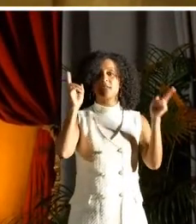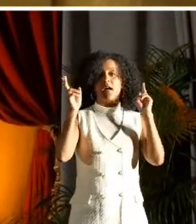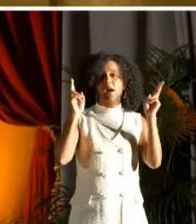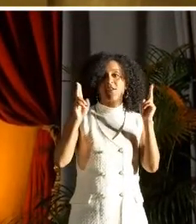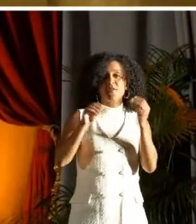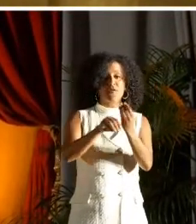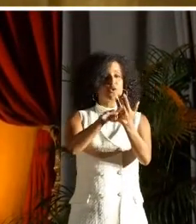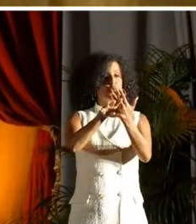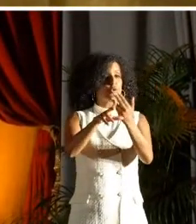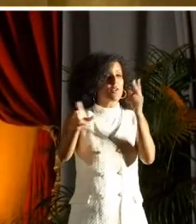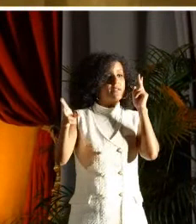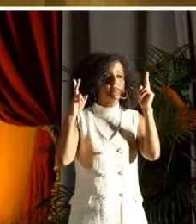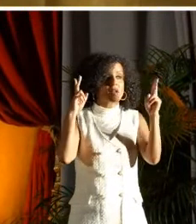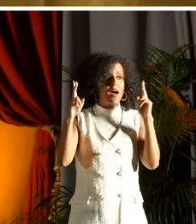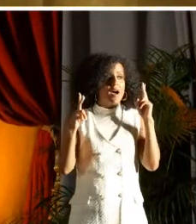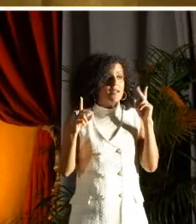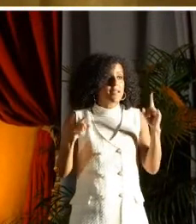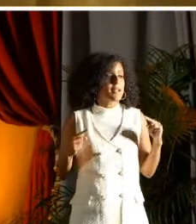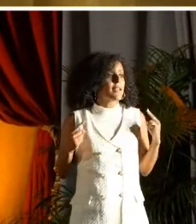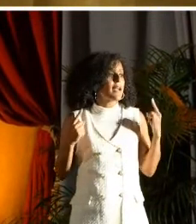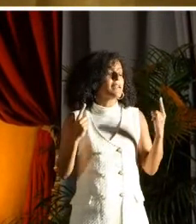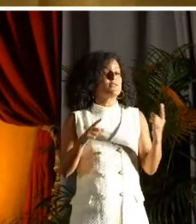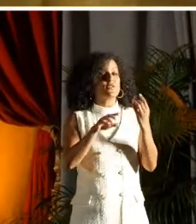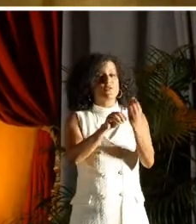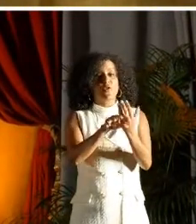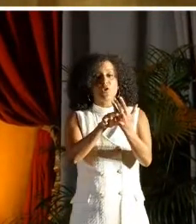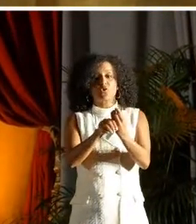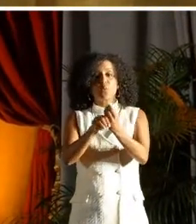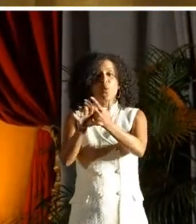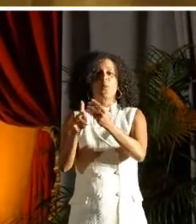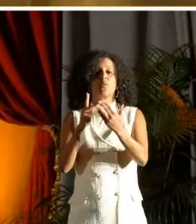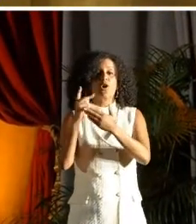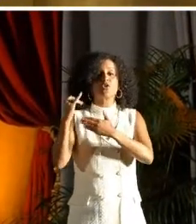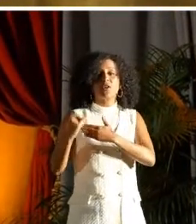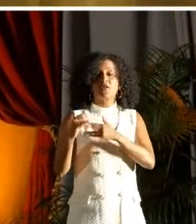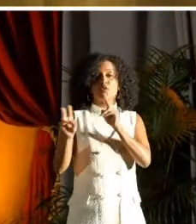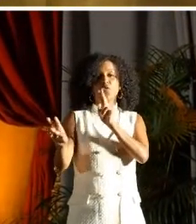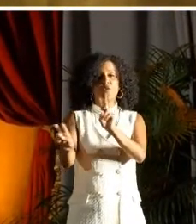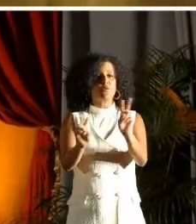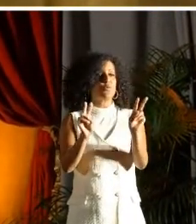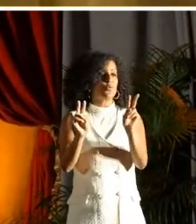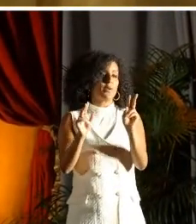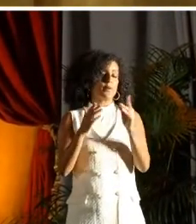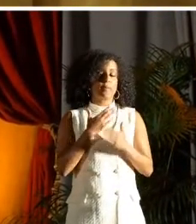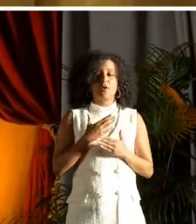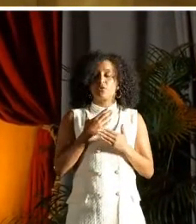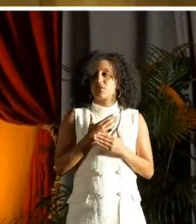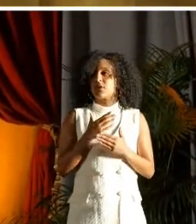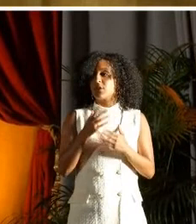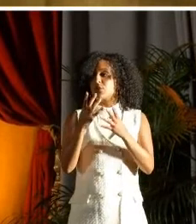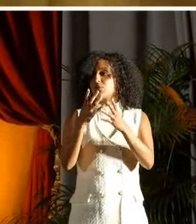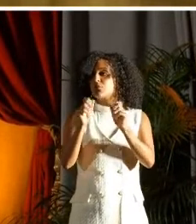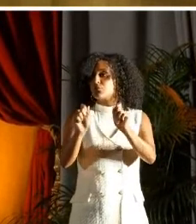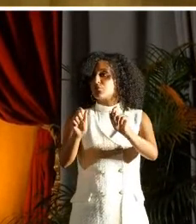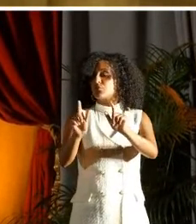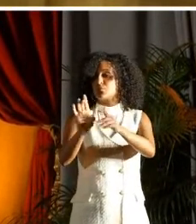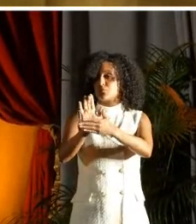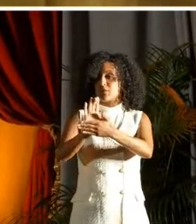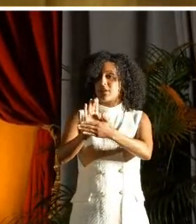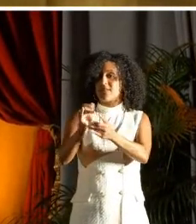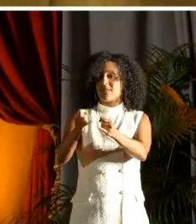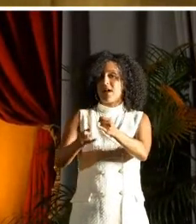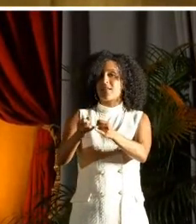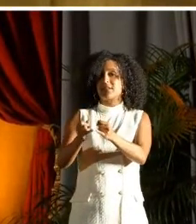reality salon, featuring some of the latest virtuality projects for your viewing pleasure. The screening of the